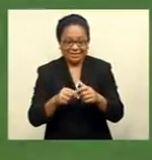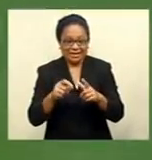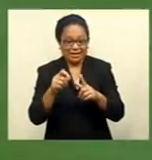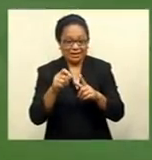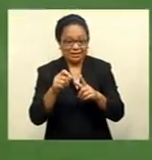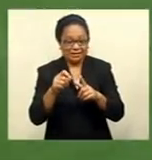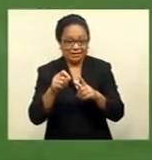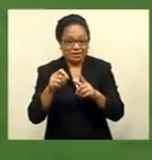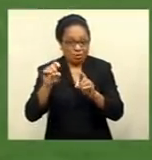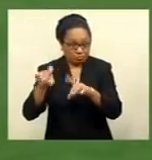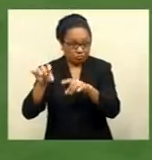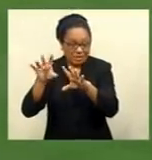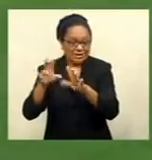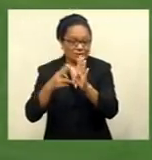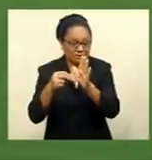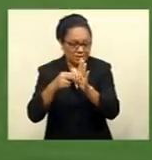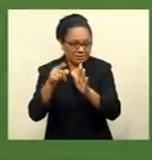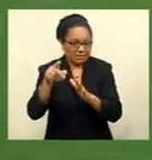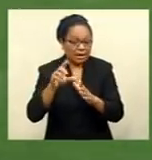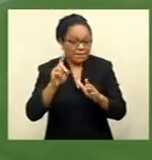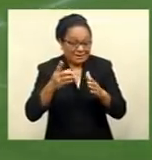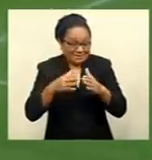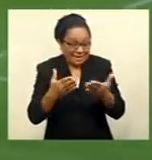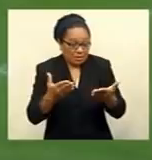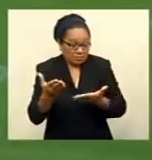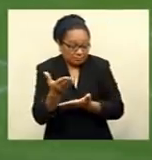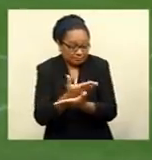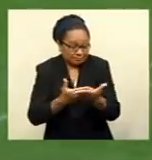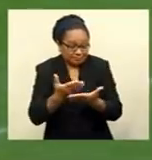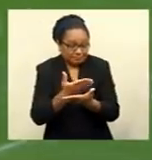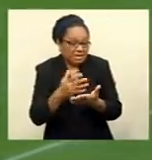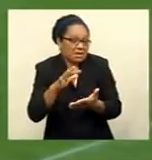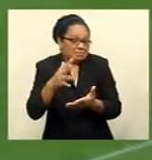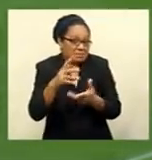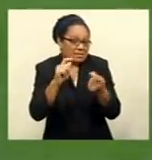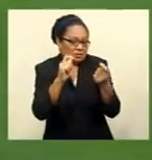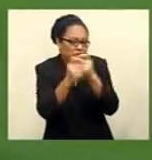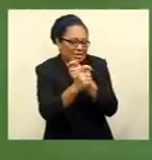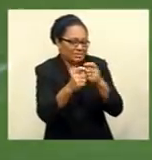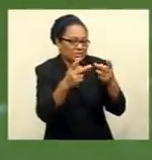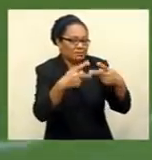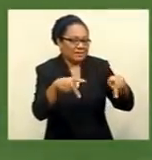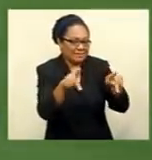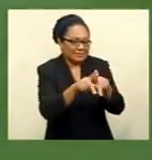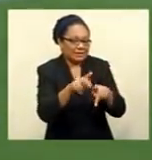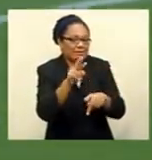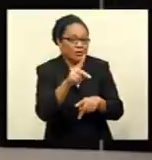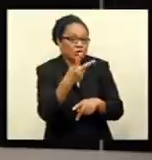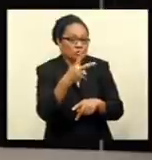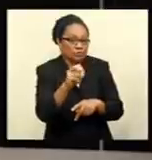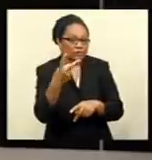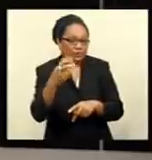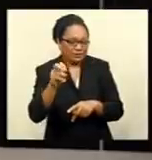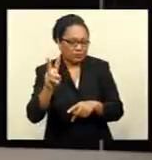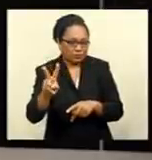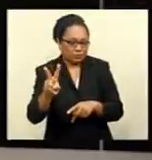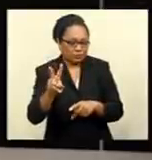there are discussions ongoing towards replacement hosts for these events in the 2022